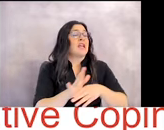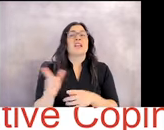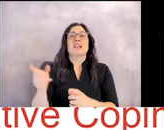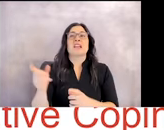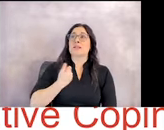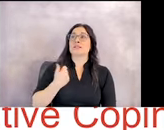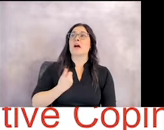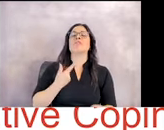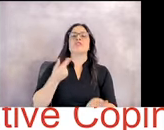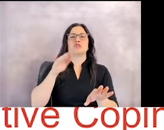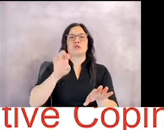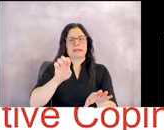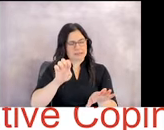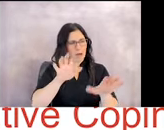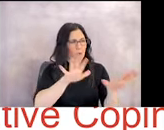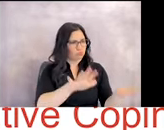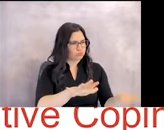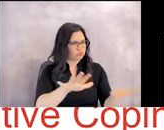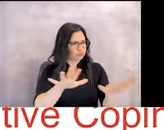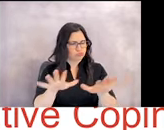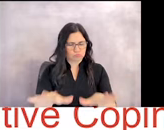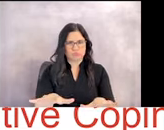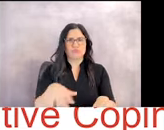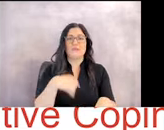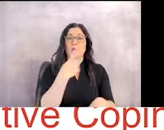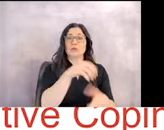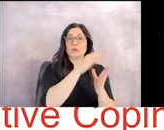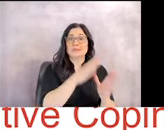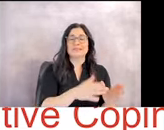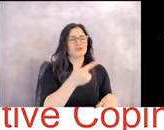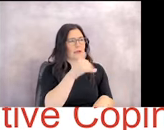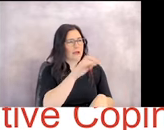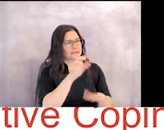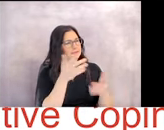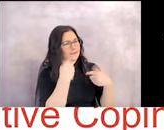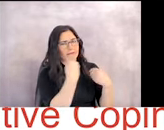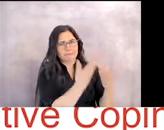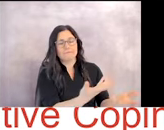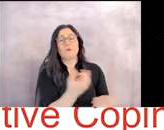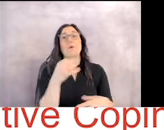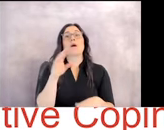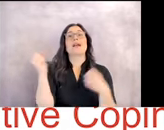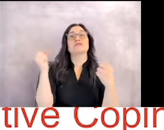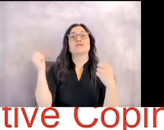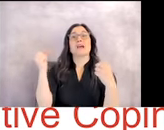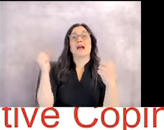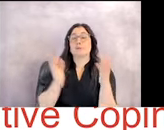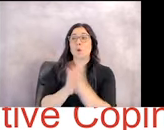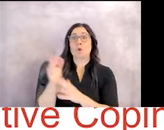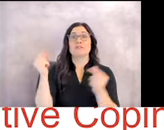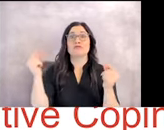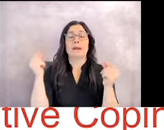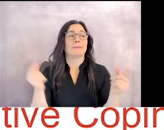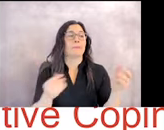Working out, yeah, if you can go to the gym, or, you know, just work out at home, exercise, go for a